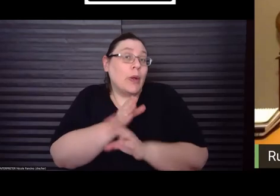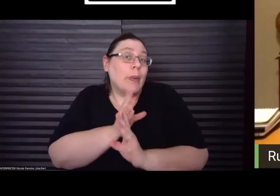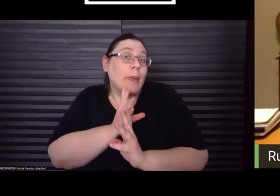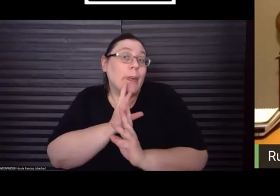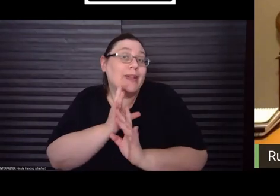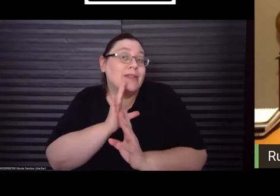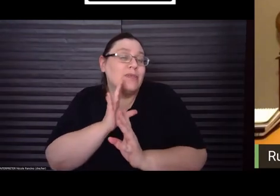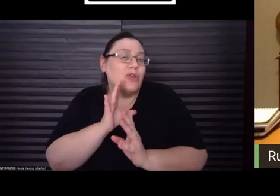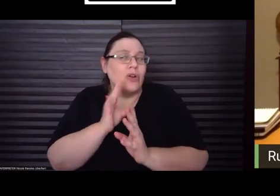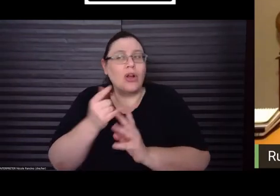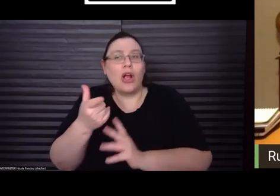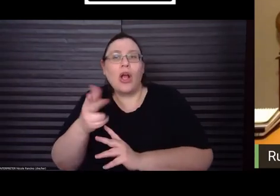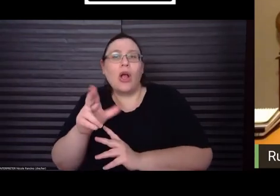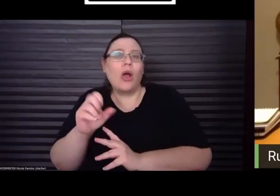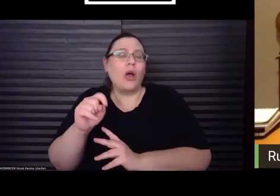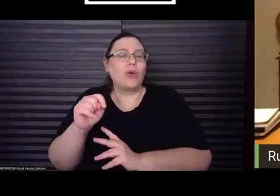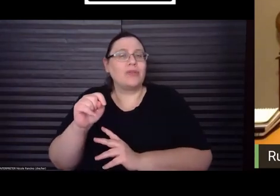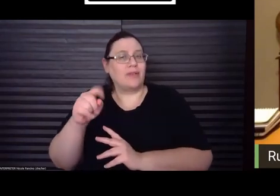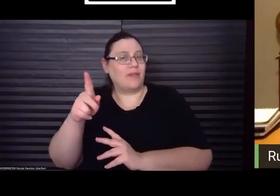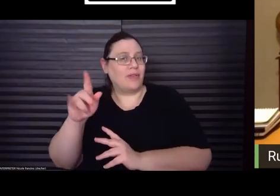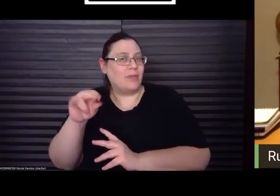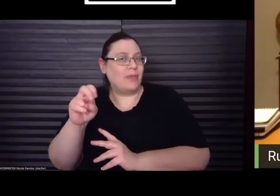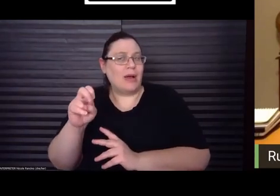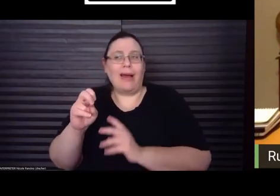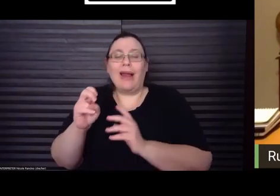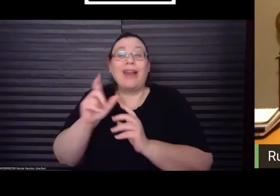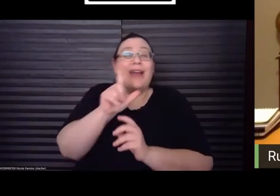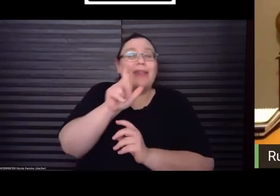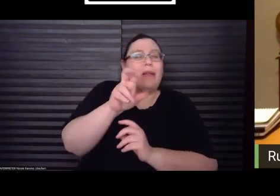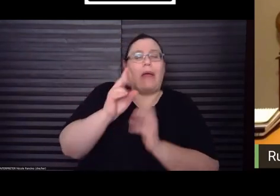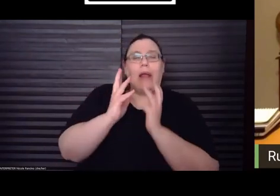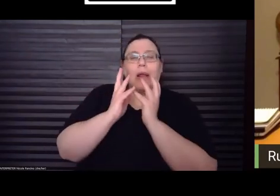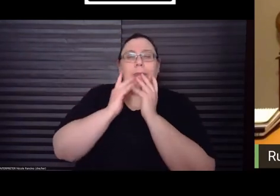whisper, the ghost of the pine, the mutter of lead?